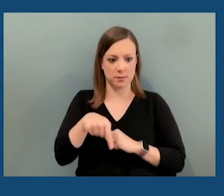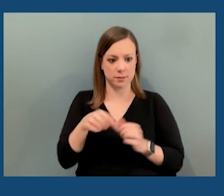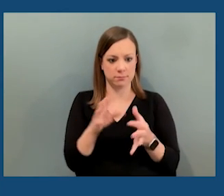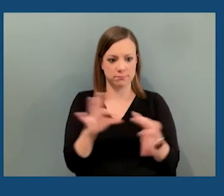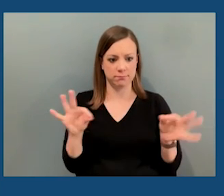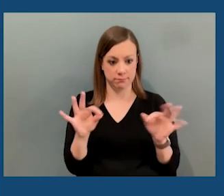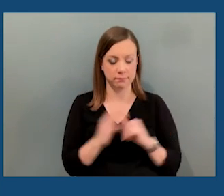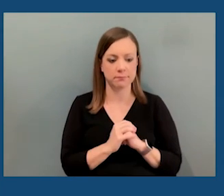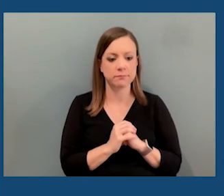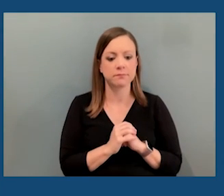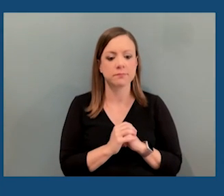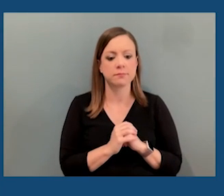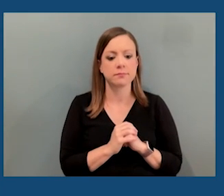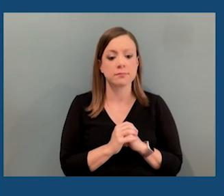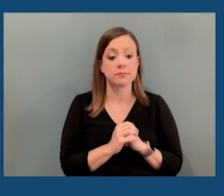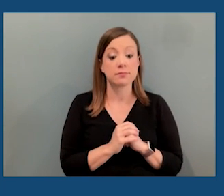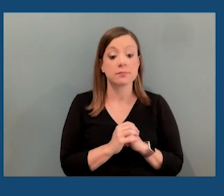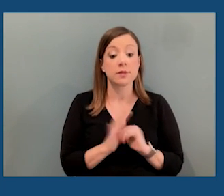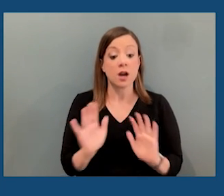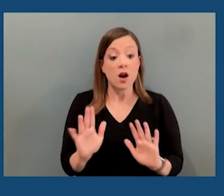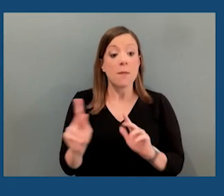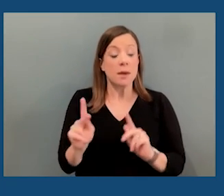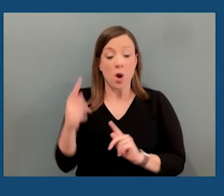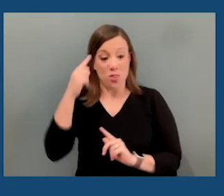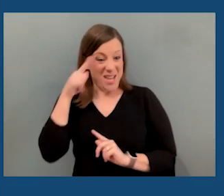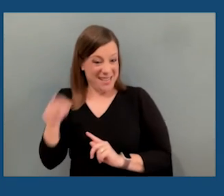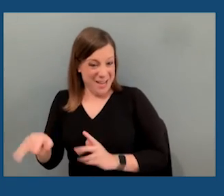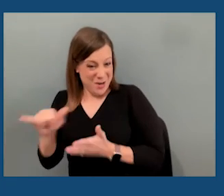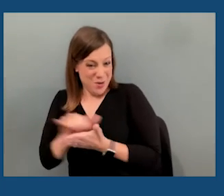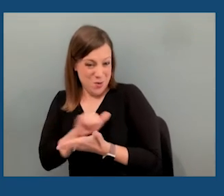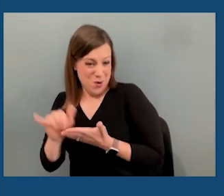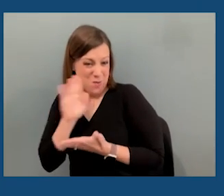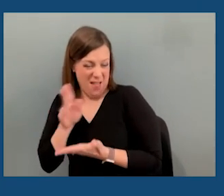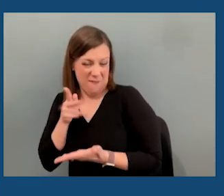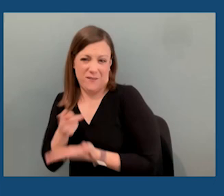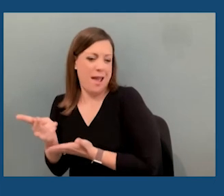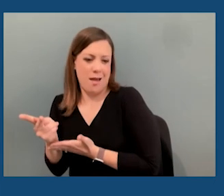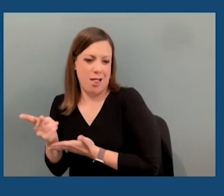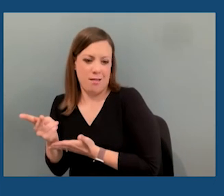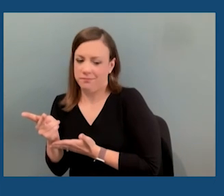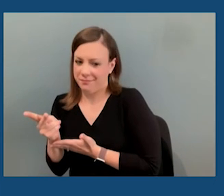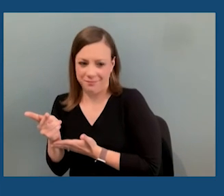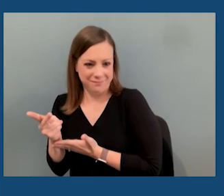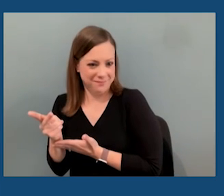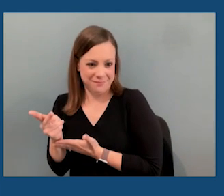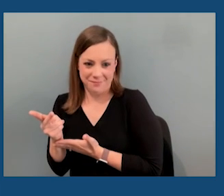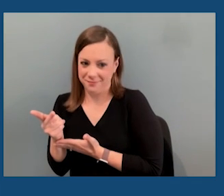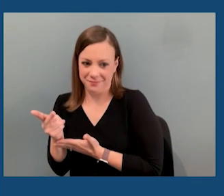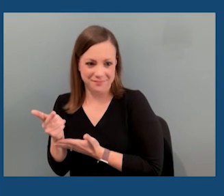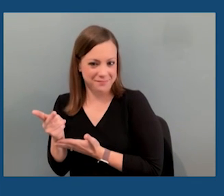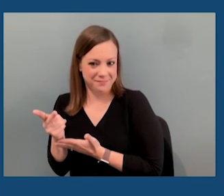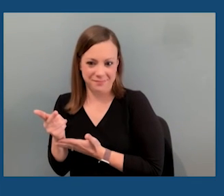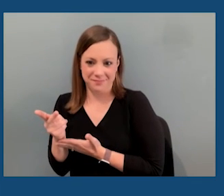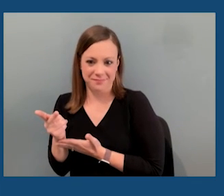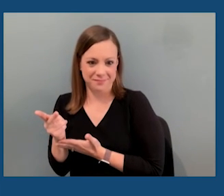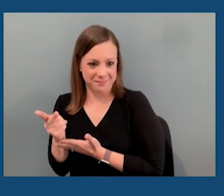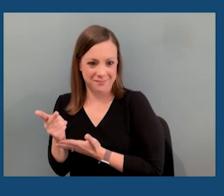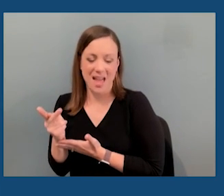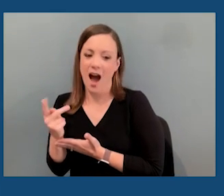For those who are shorting our prospects, know this: I am long on New